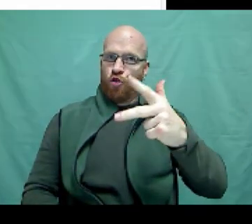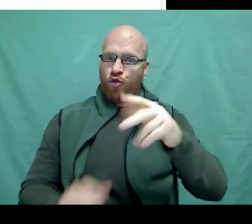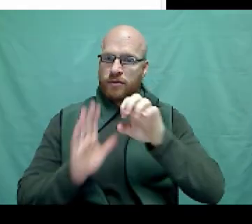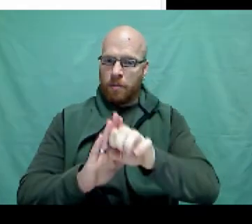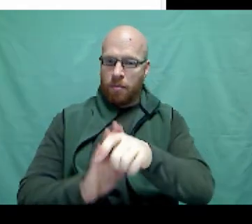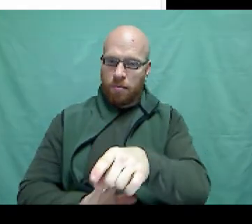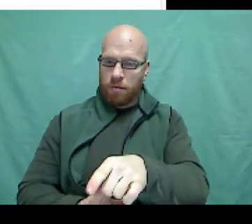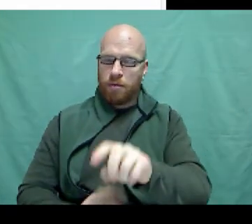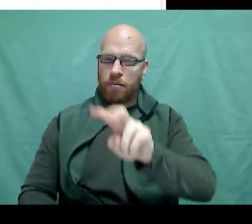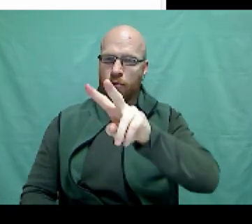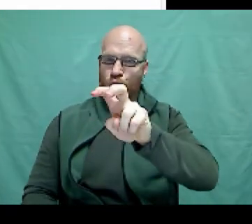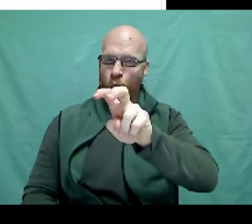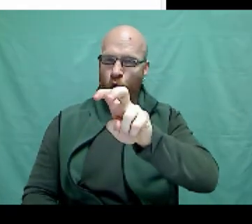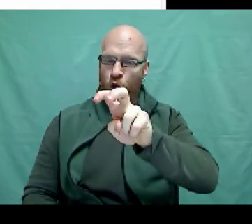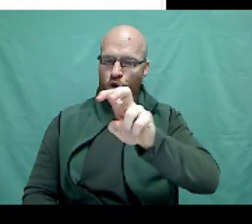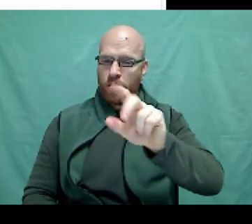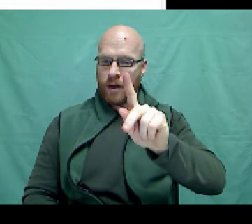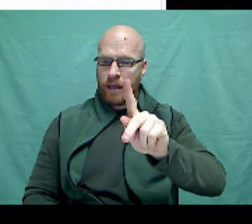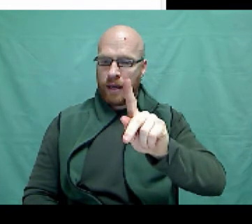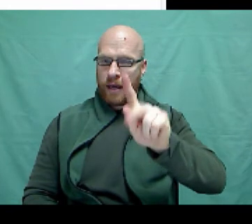Look at our third example now.